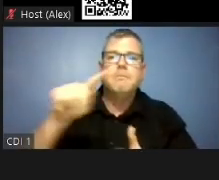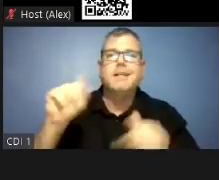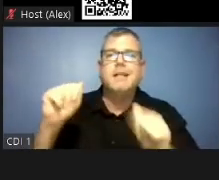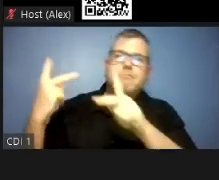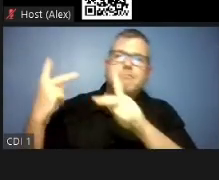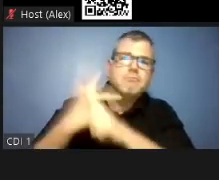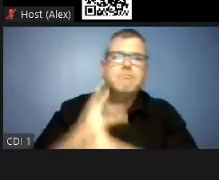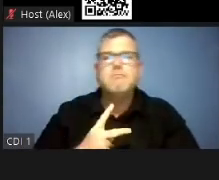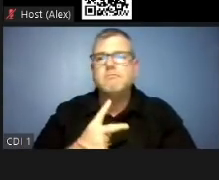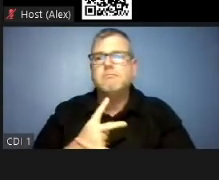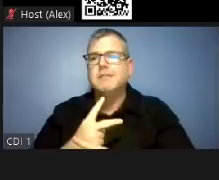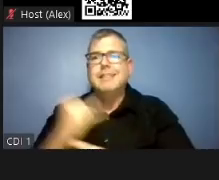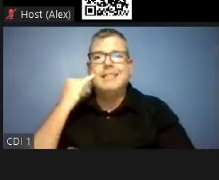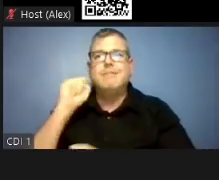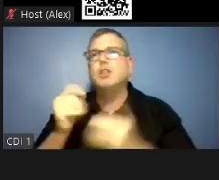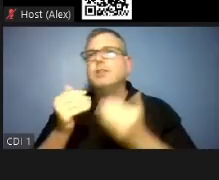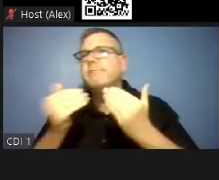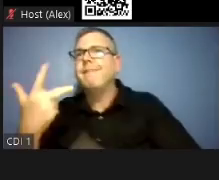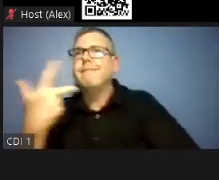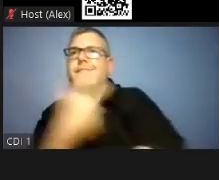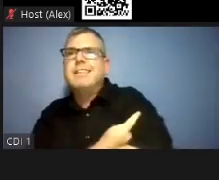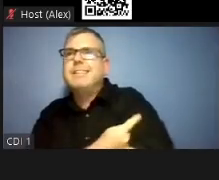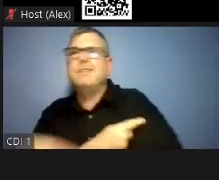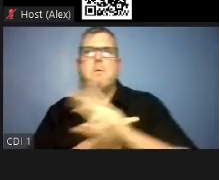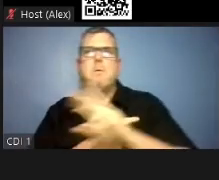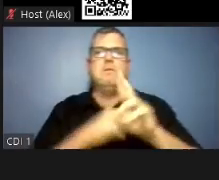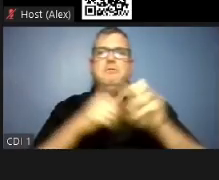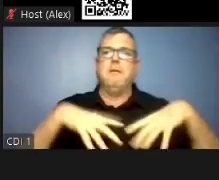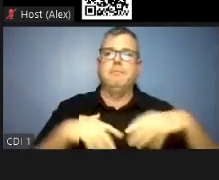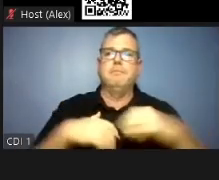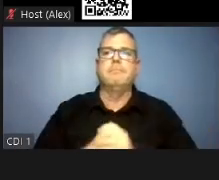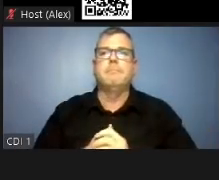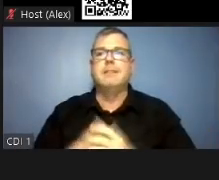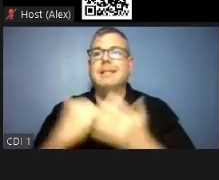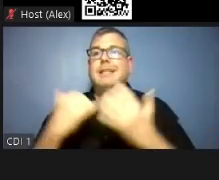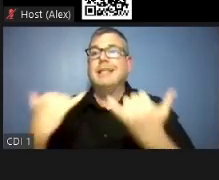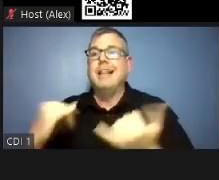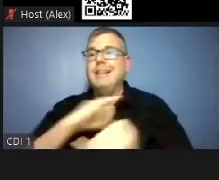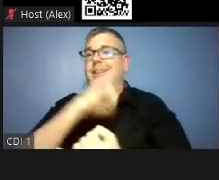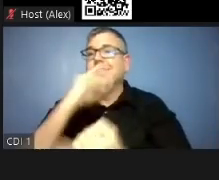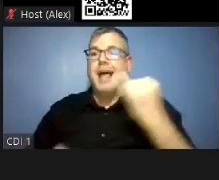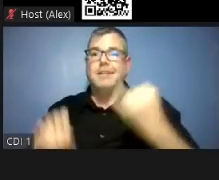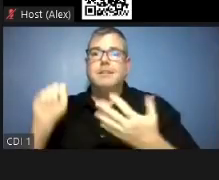that, I want to just make one last plug for our website,